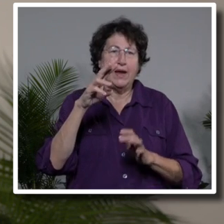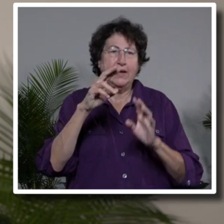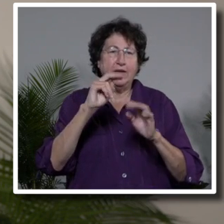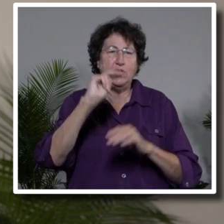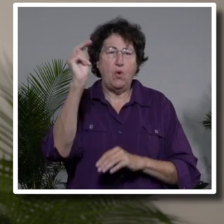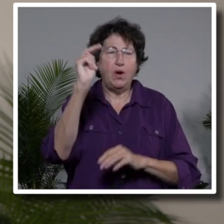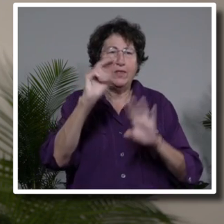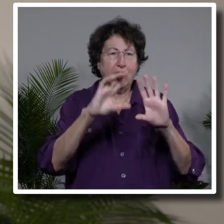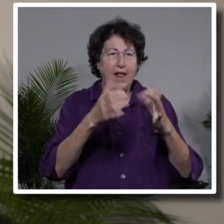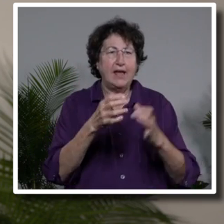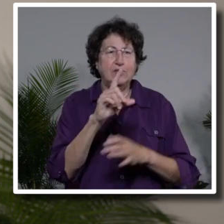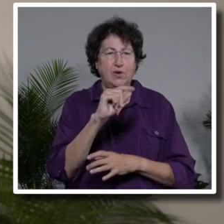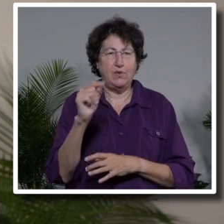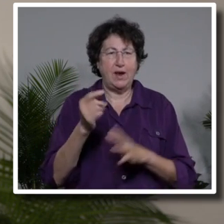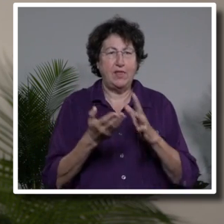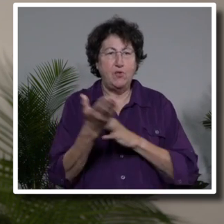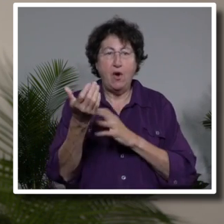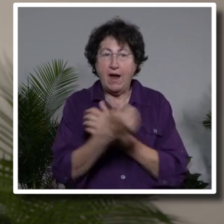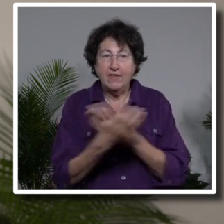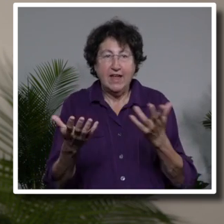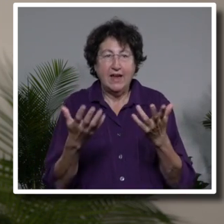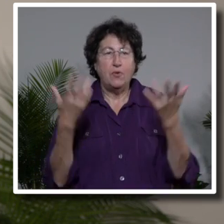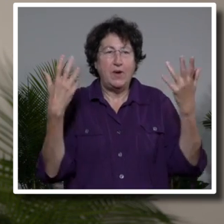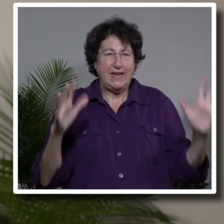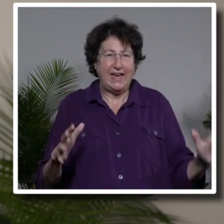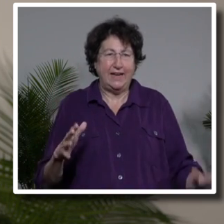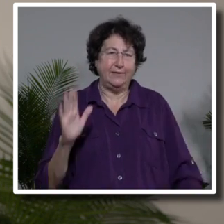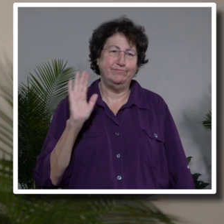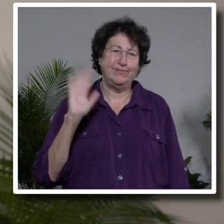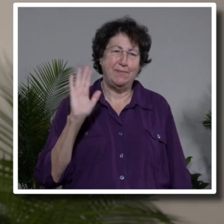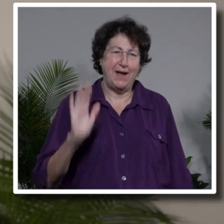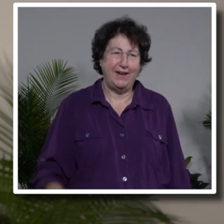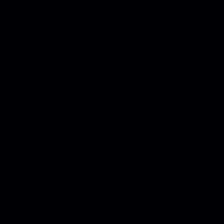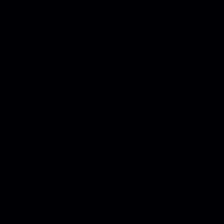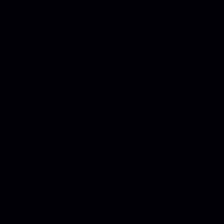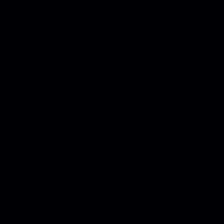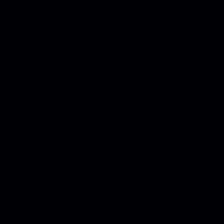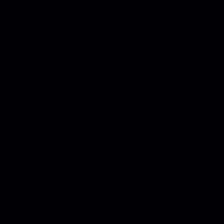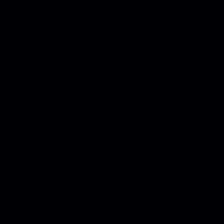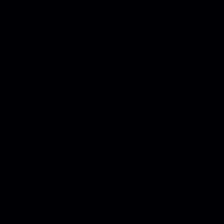2020. Through it all, we did it. Goodbye.